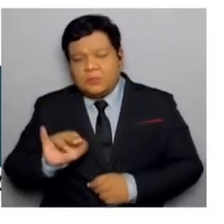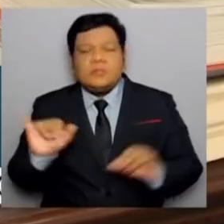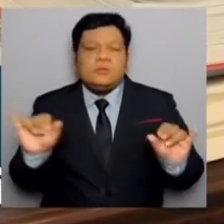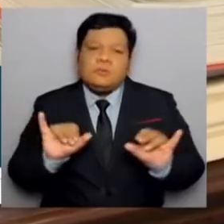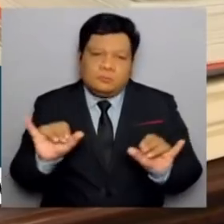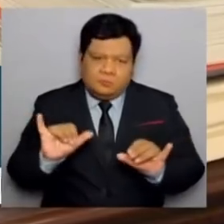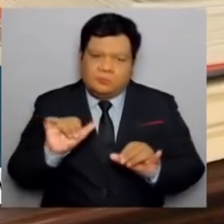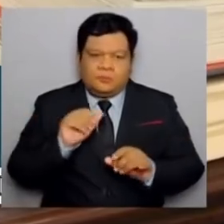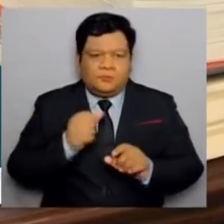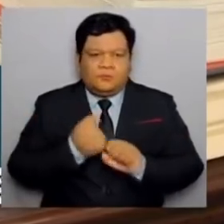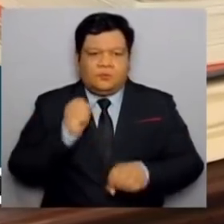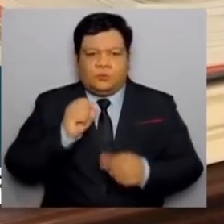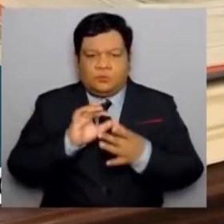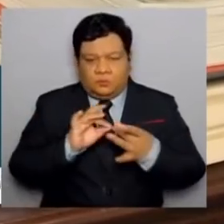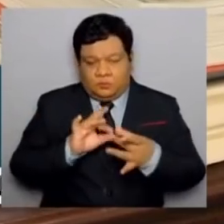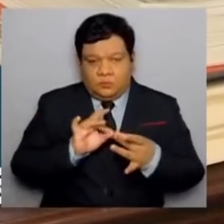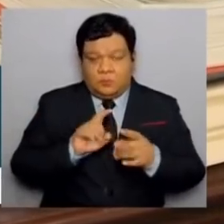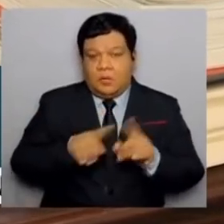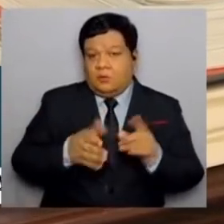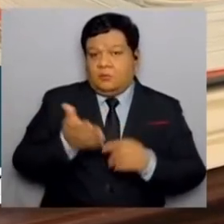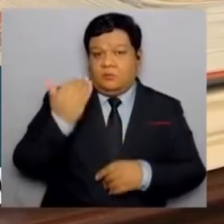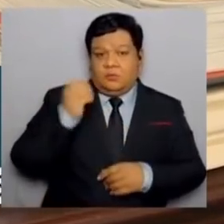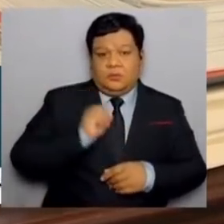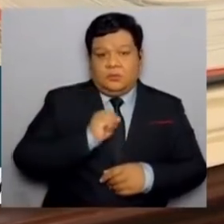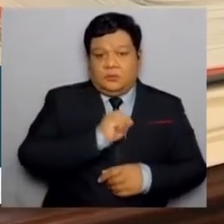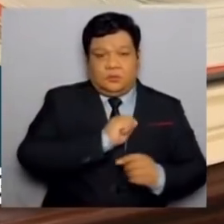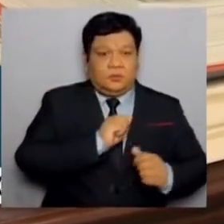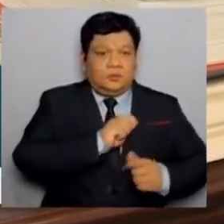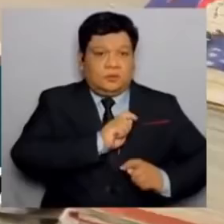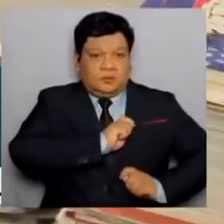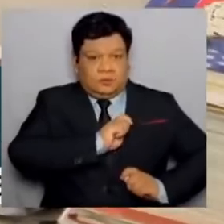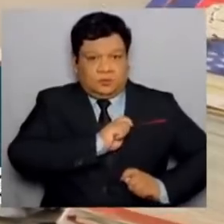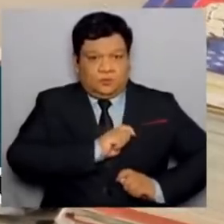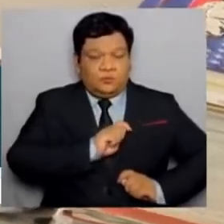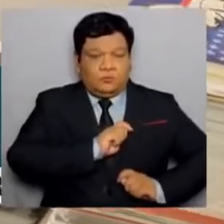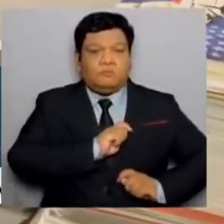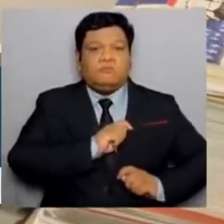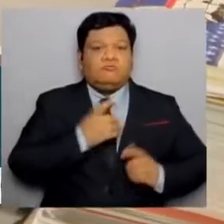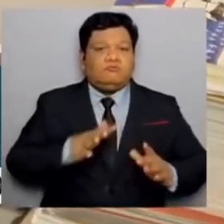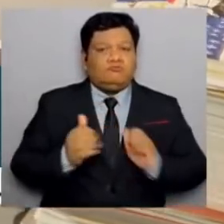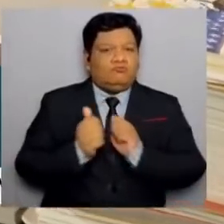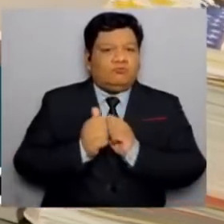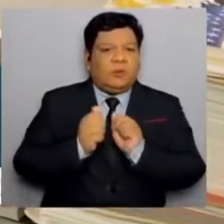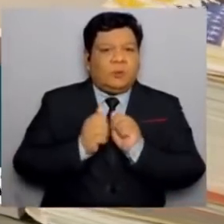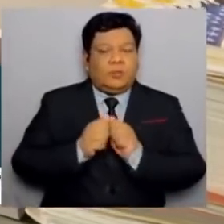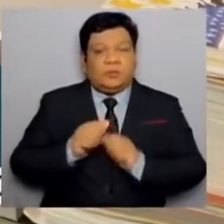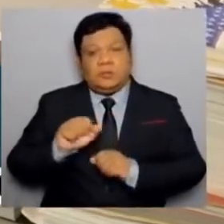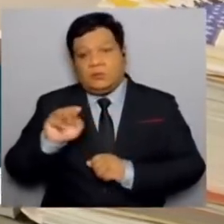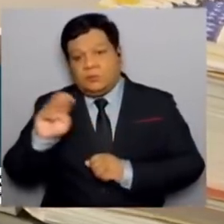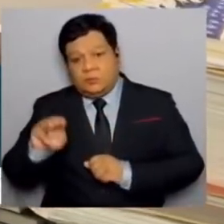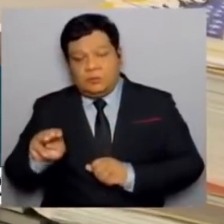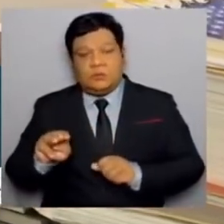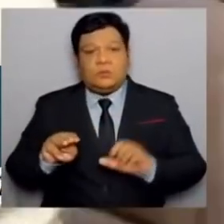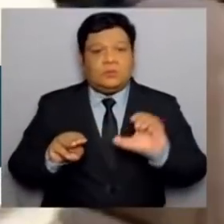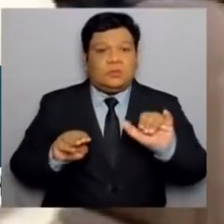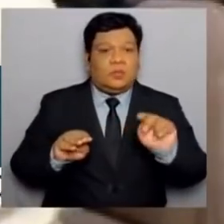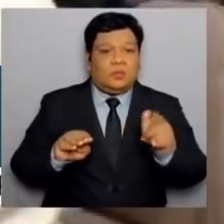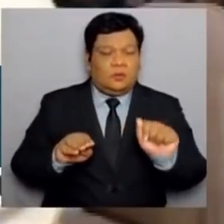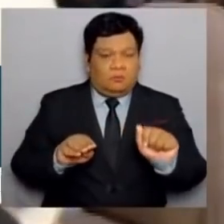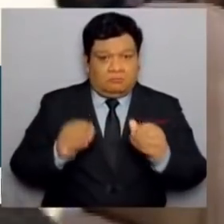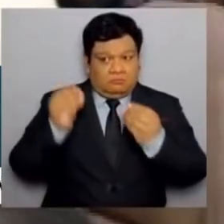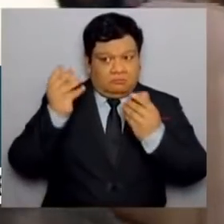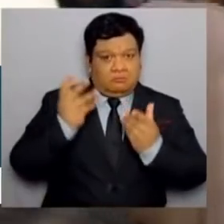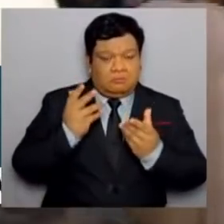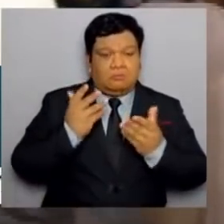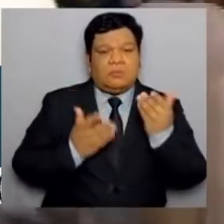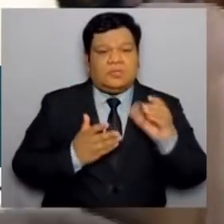matter. But former Senator Antonio Trillanes IV, who worked with Zubiri and Villar, says his information is that Villar is